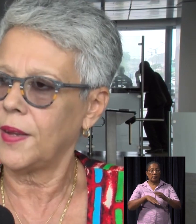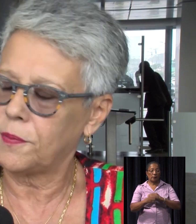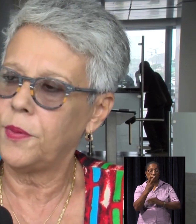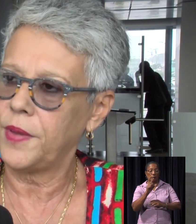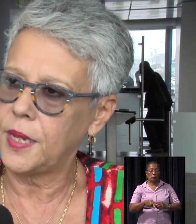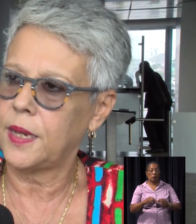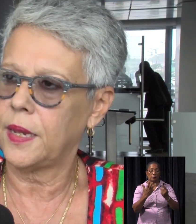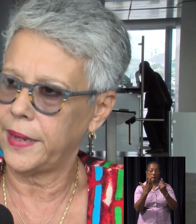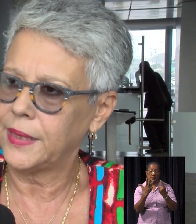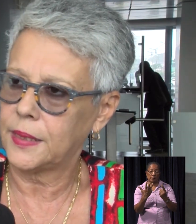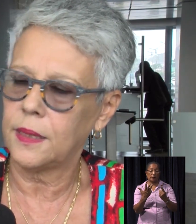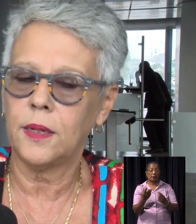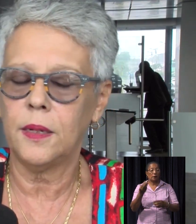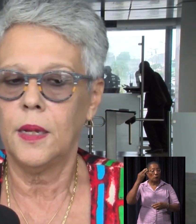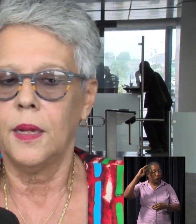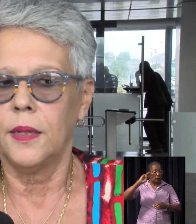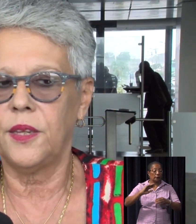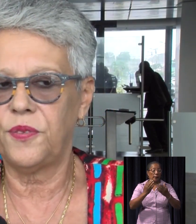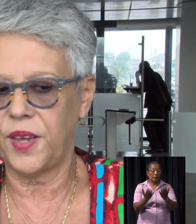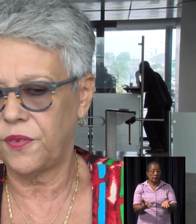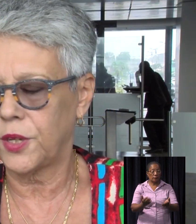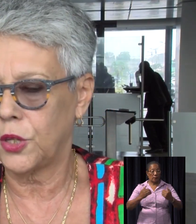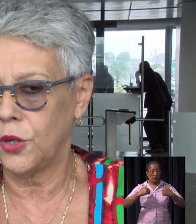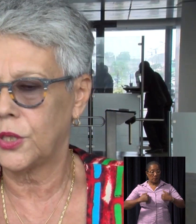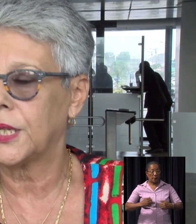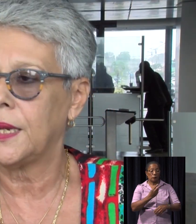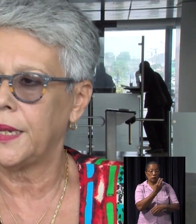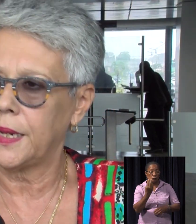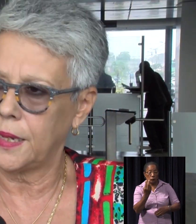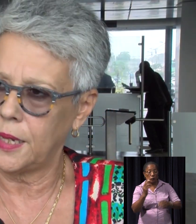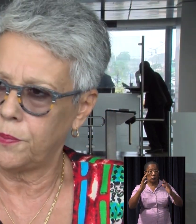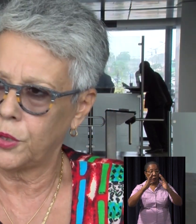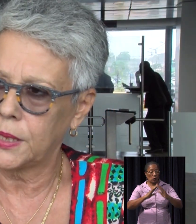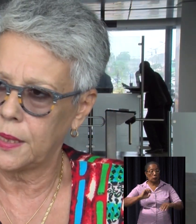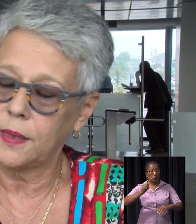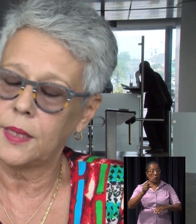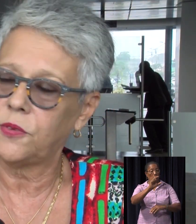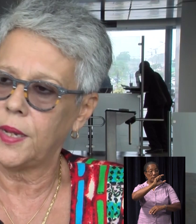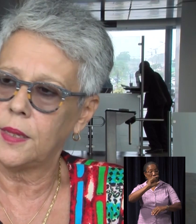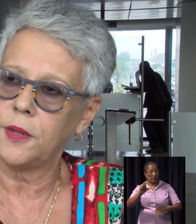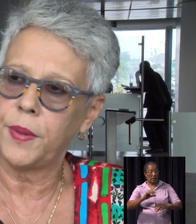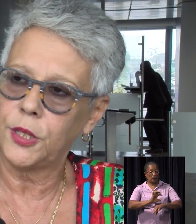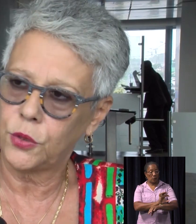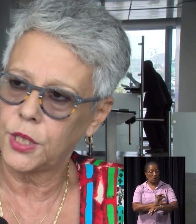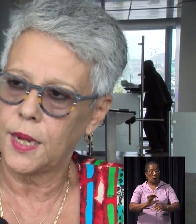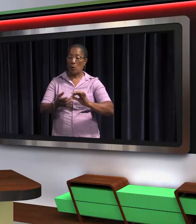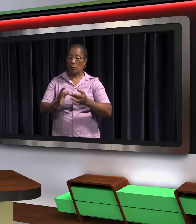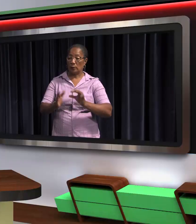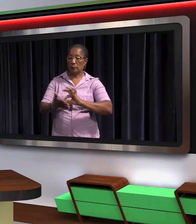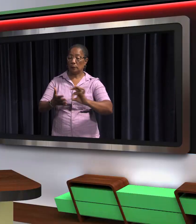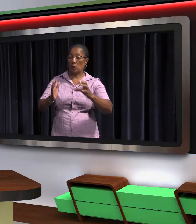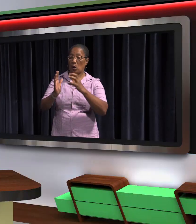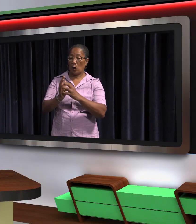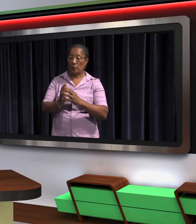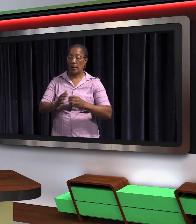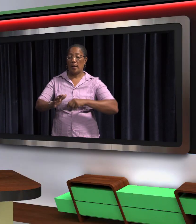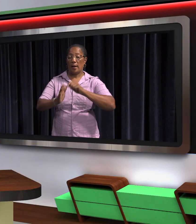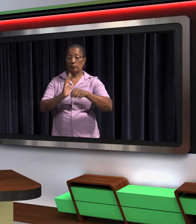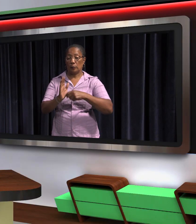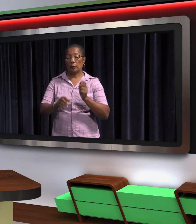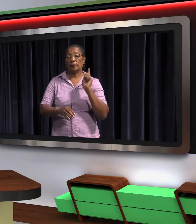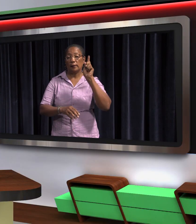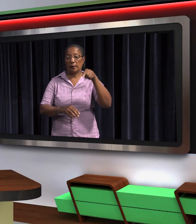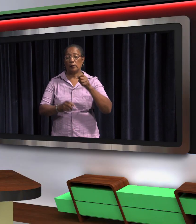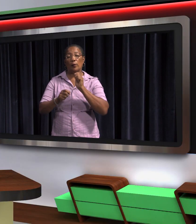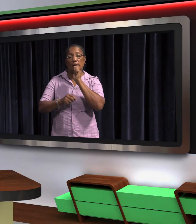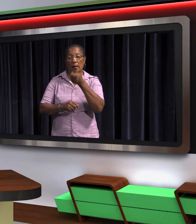In 2019, the ministry will offer the possibility to house seekers to register online. The